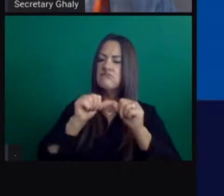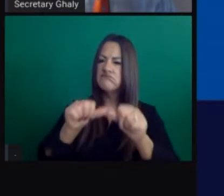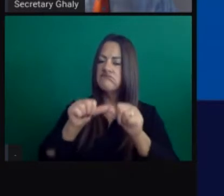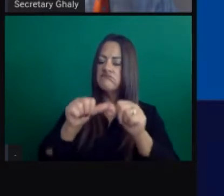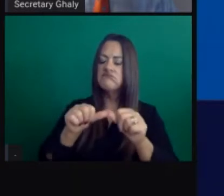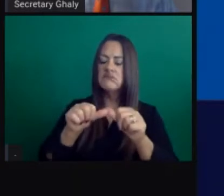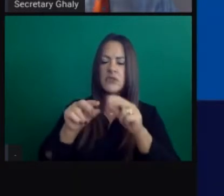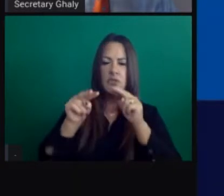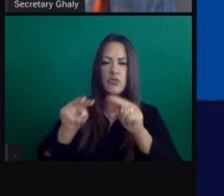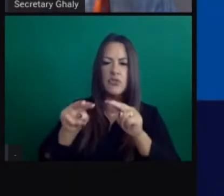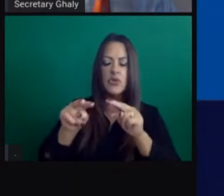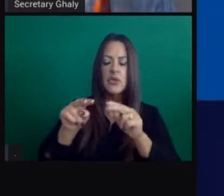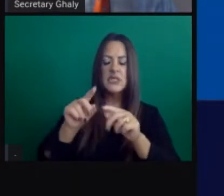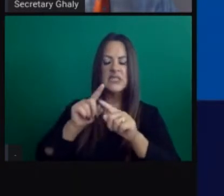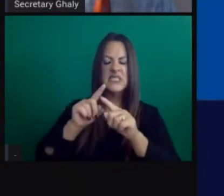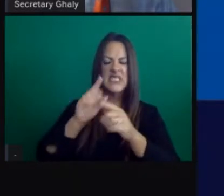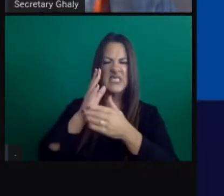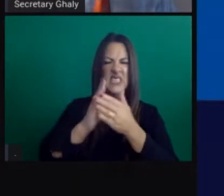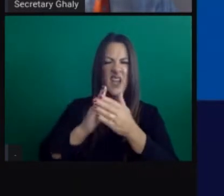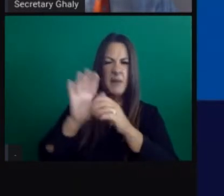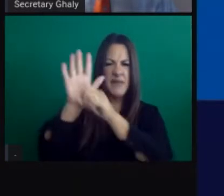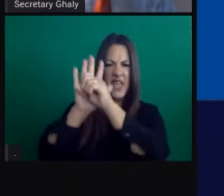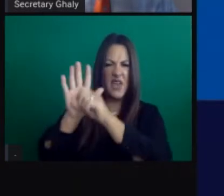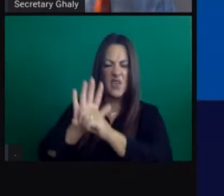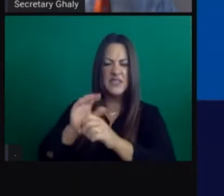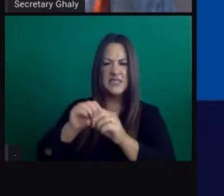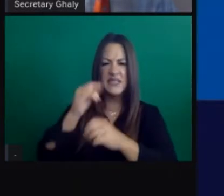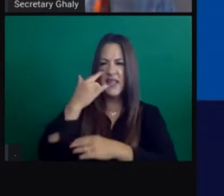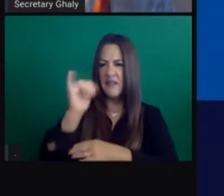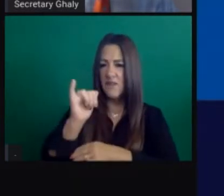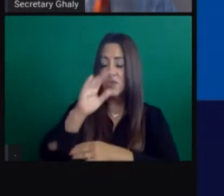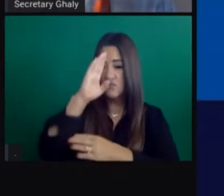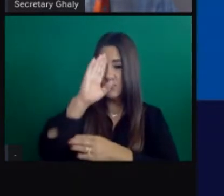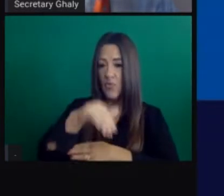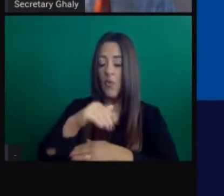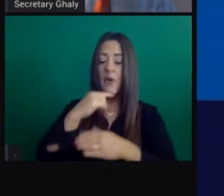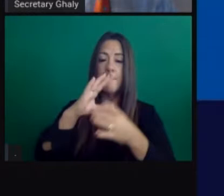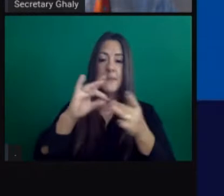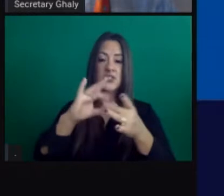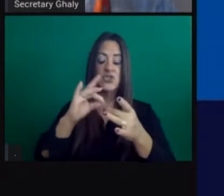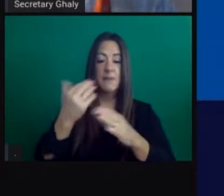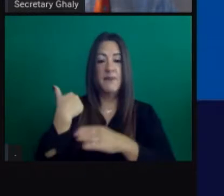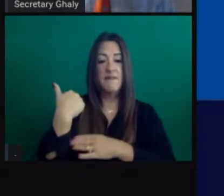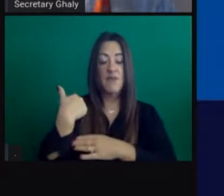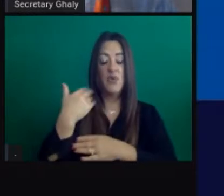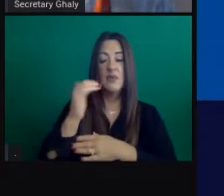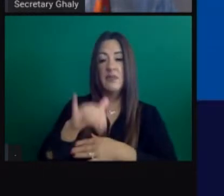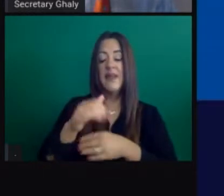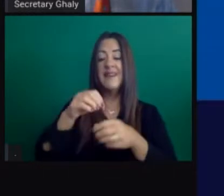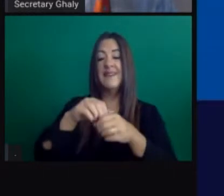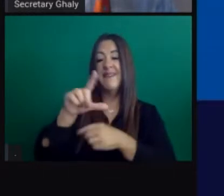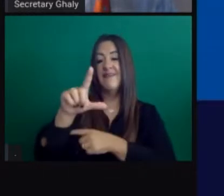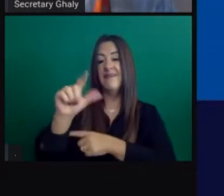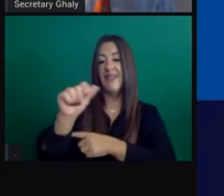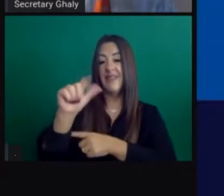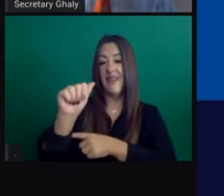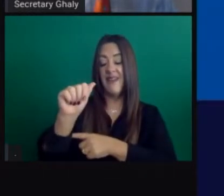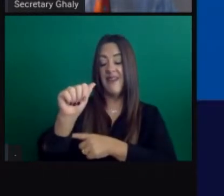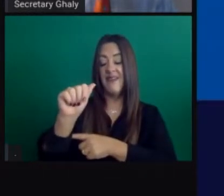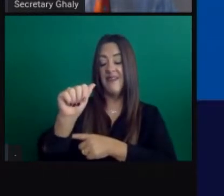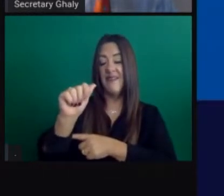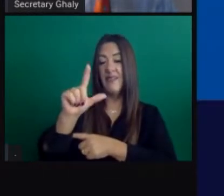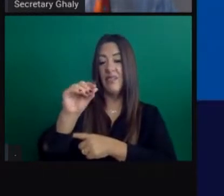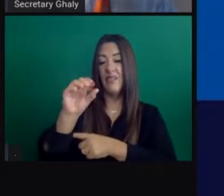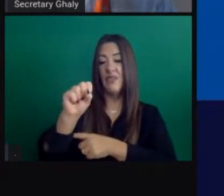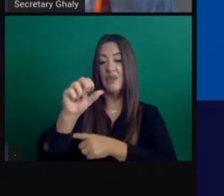continued impacted areas of the state. I've mentioned previously our work in Los Angeles County. That continues